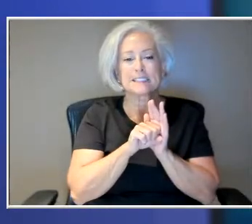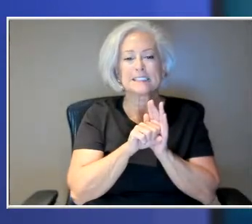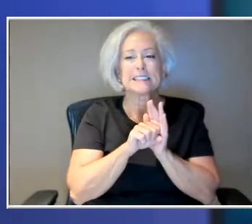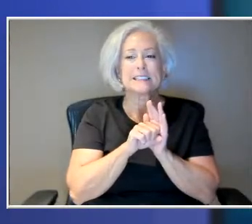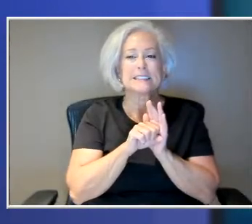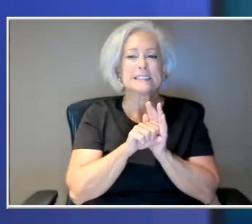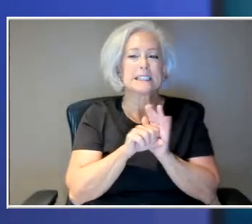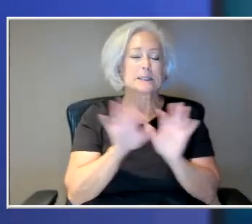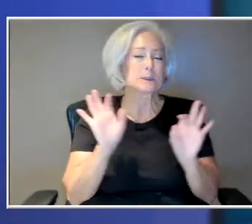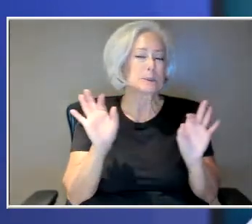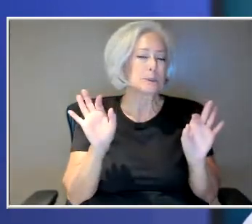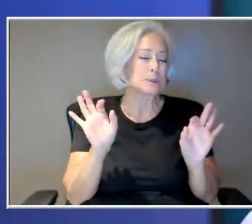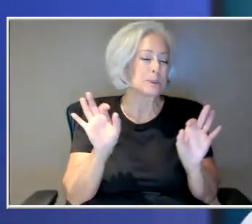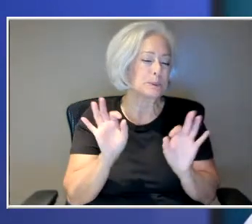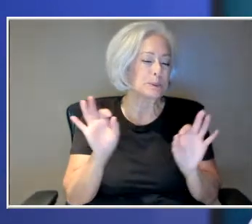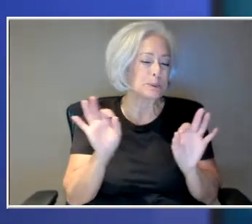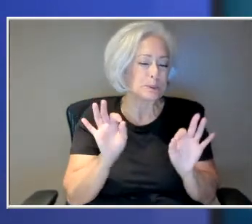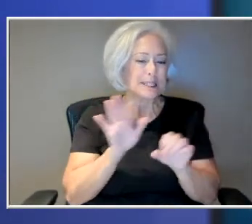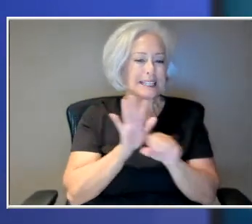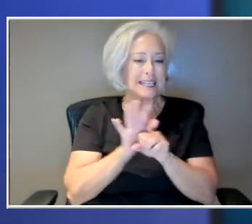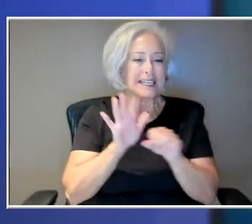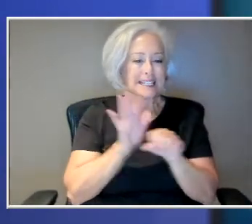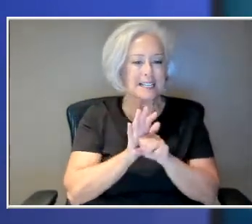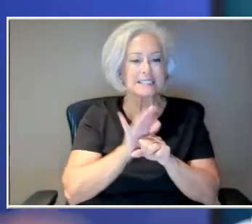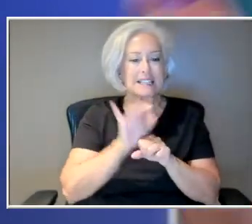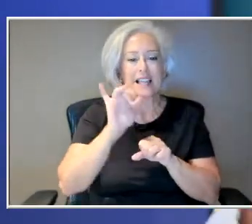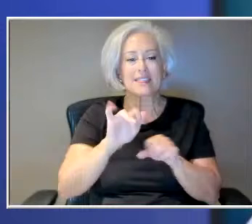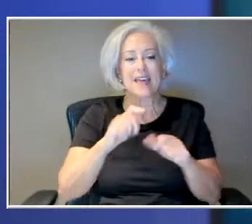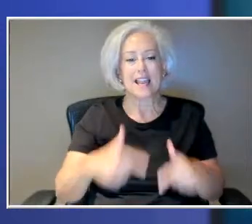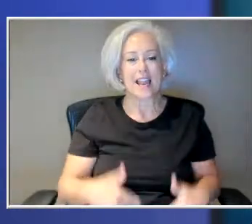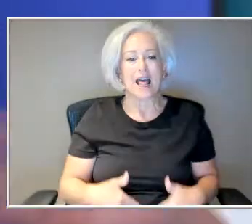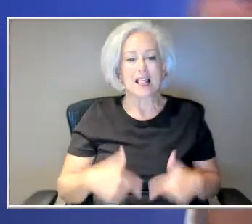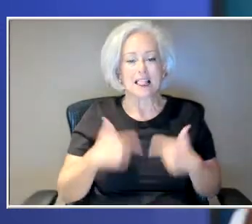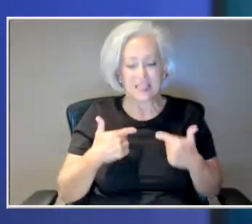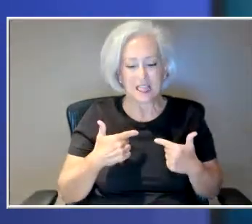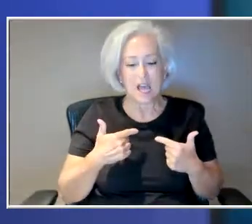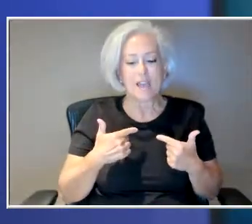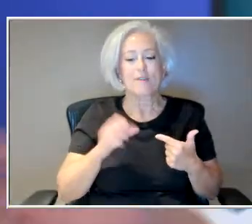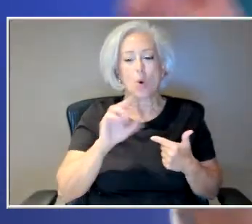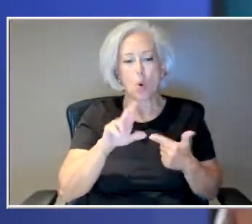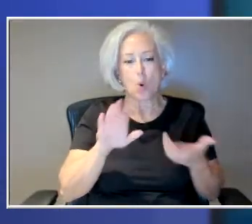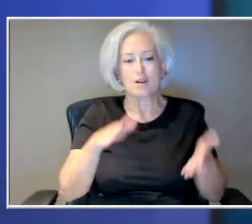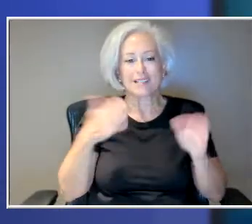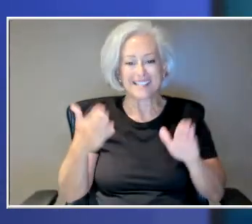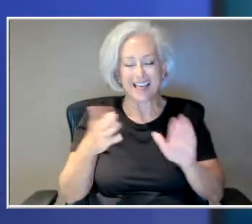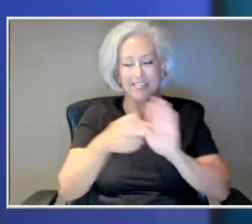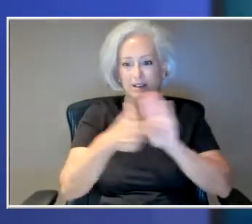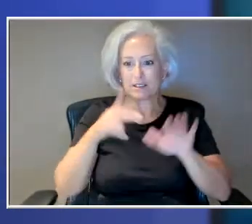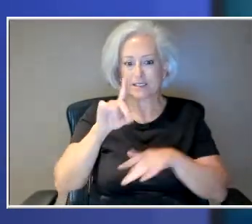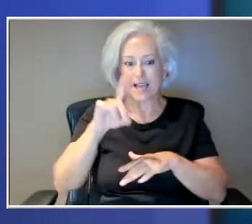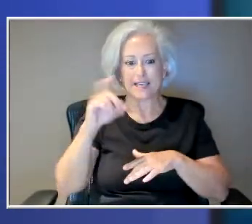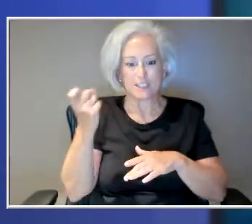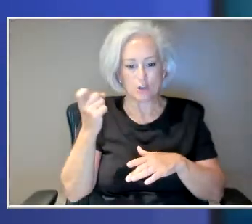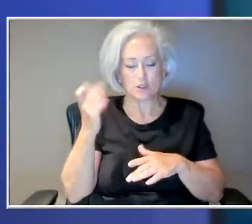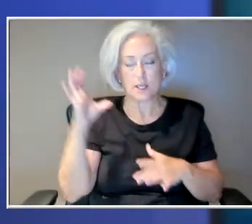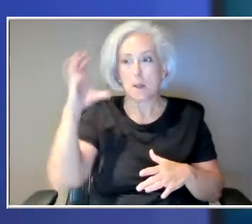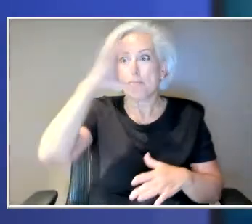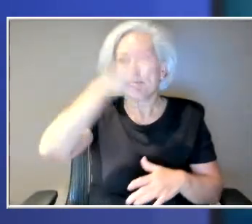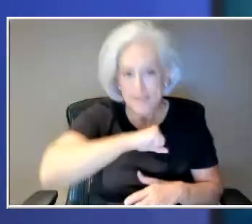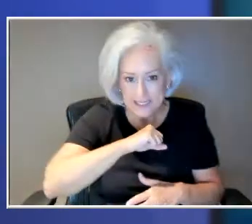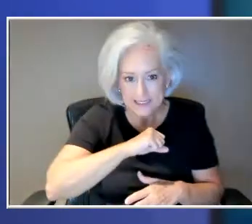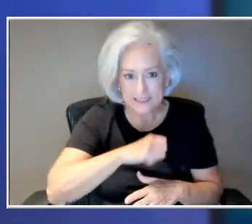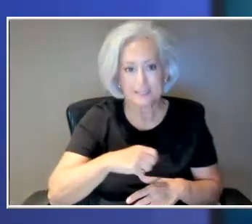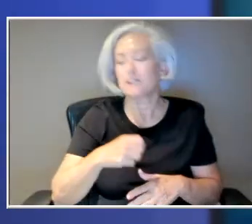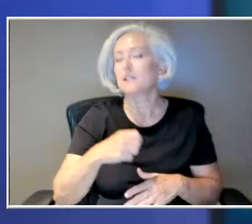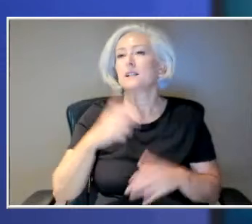enough that the life-threatening diagnosis was missed. To me, it's important that patients advocate for their health. If something is not right,